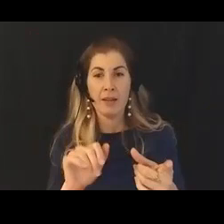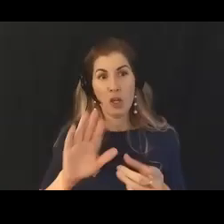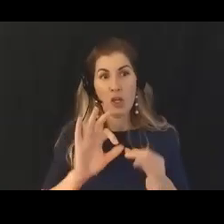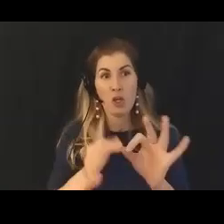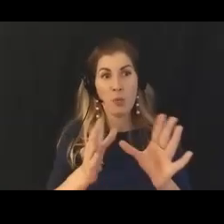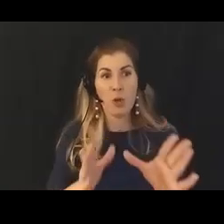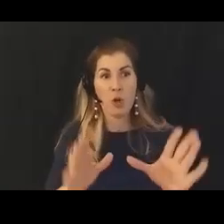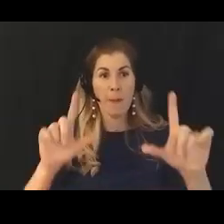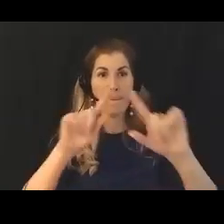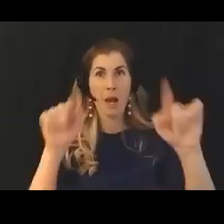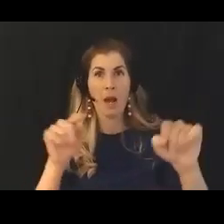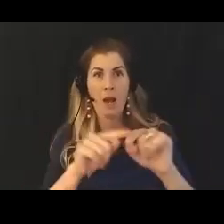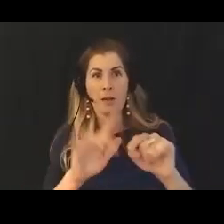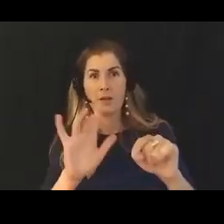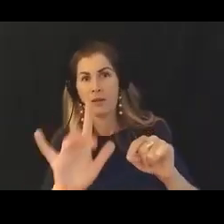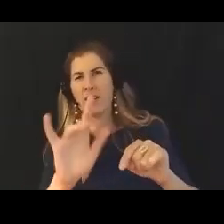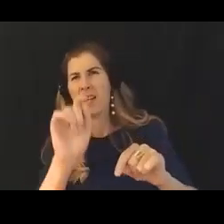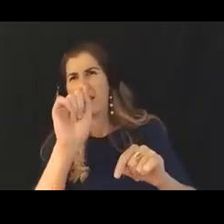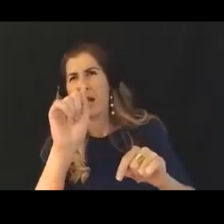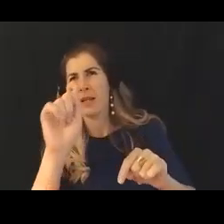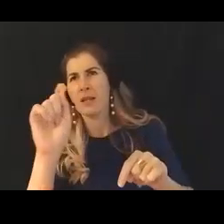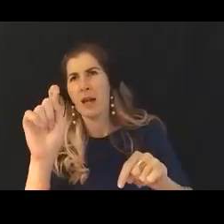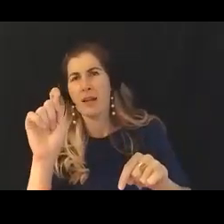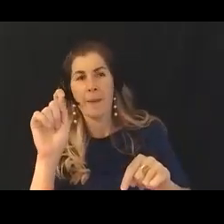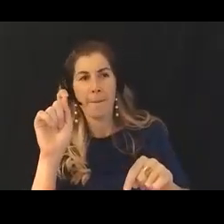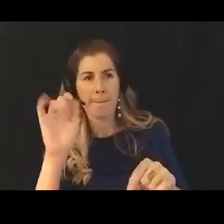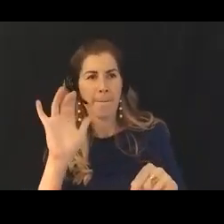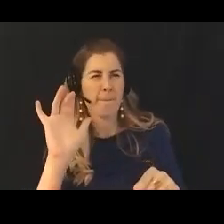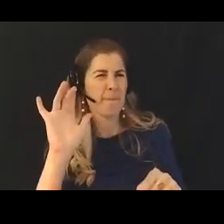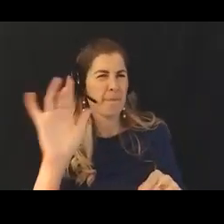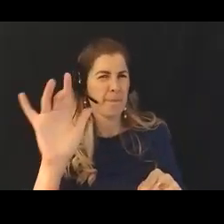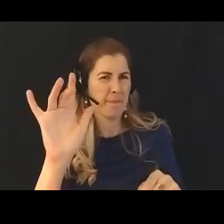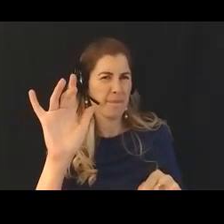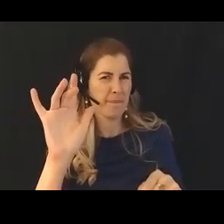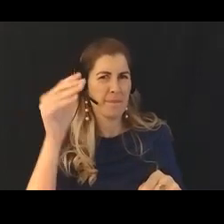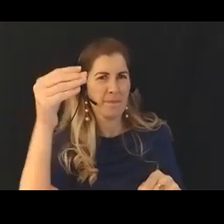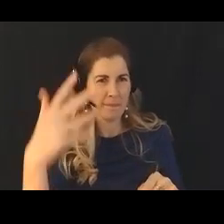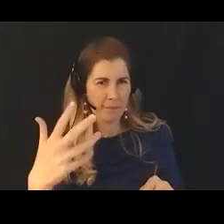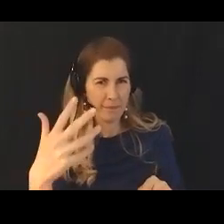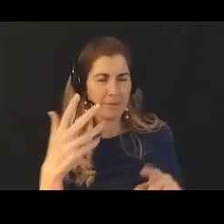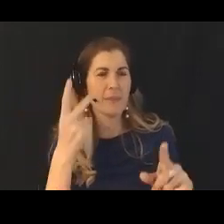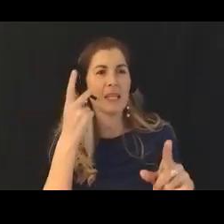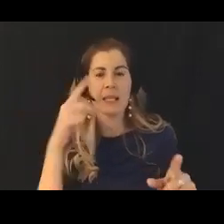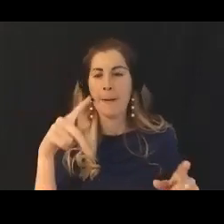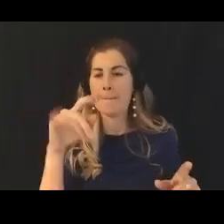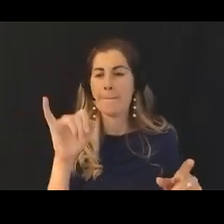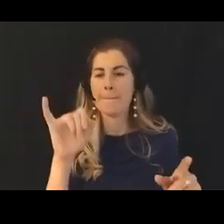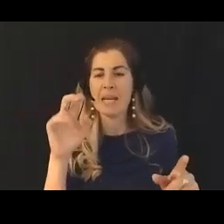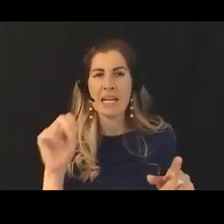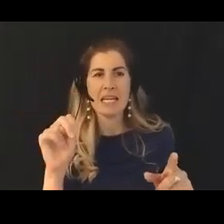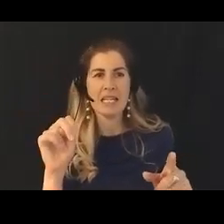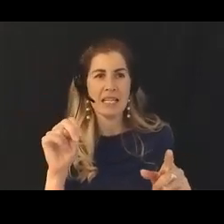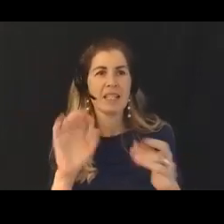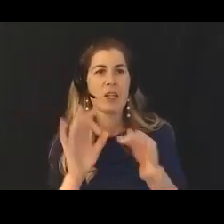your cursor to the top right of her video or webcam and getting those three dots that you can click on, and then you'll